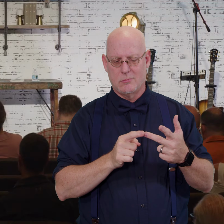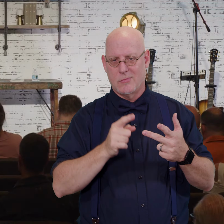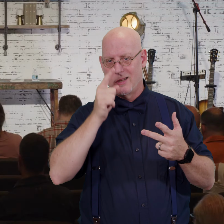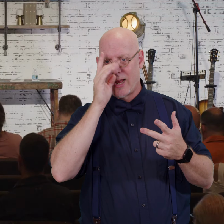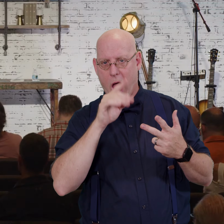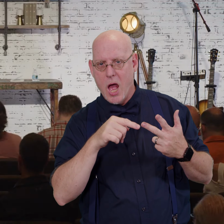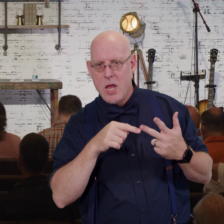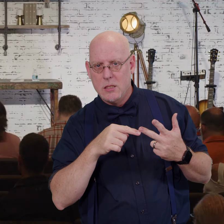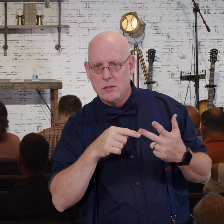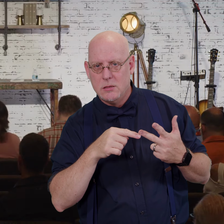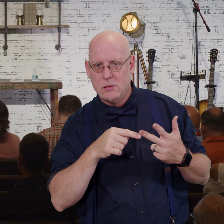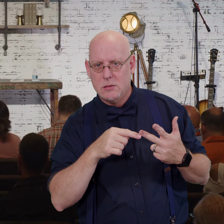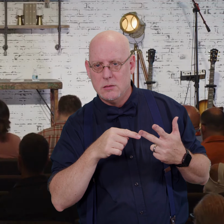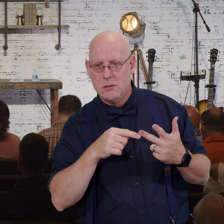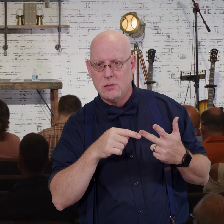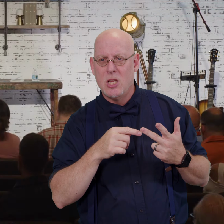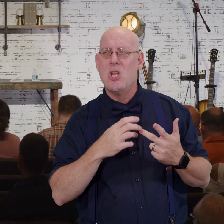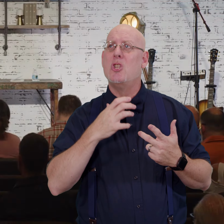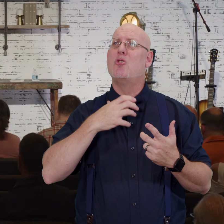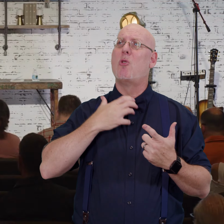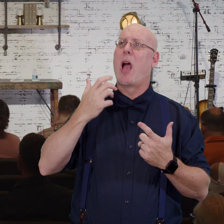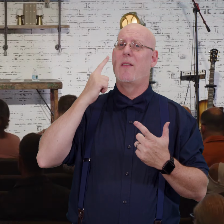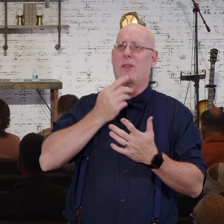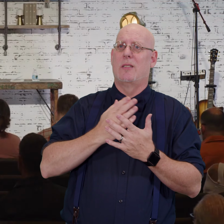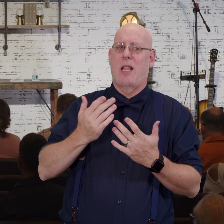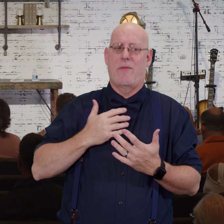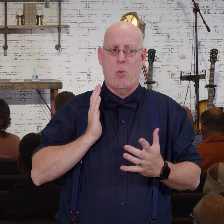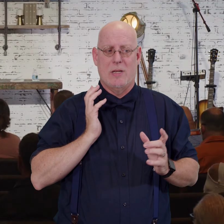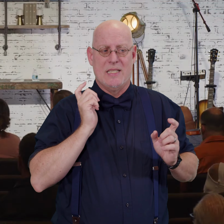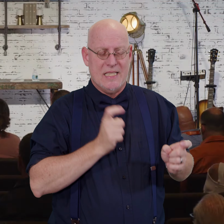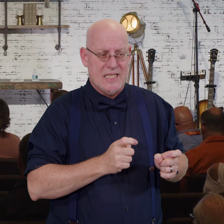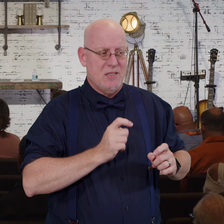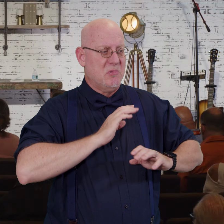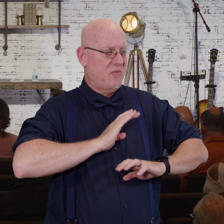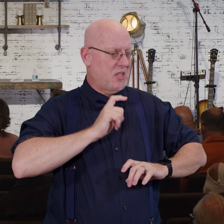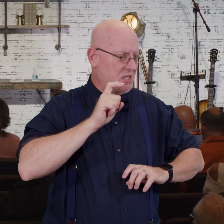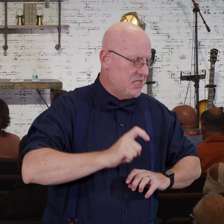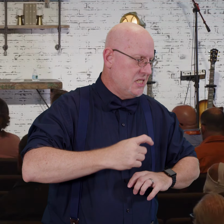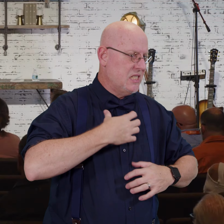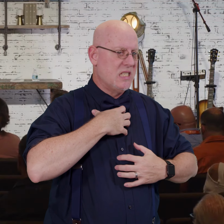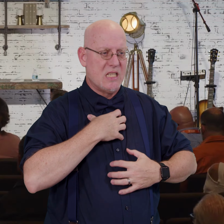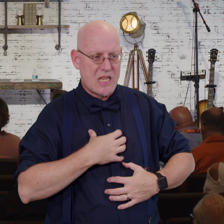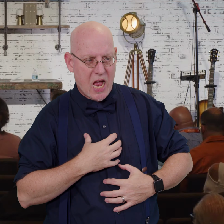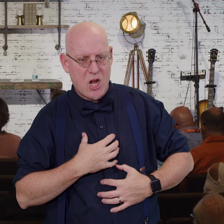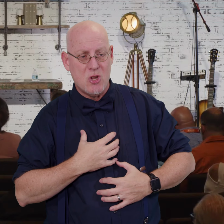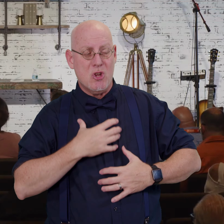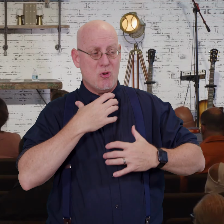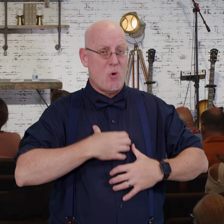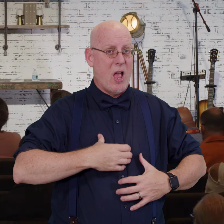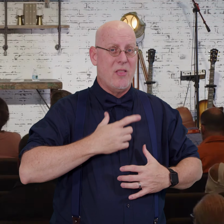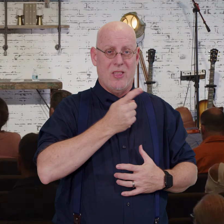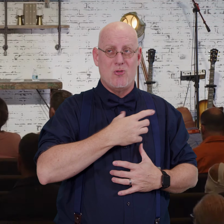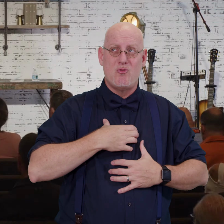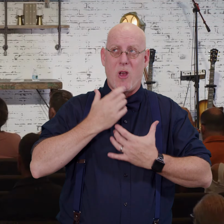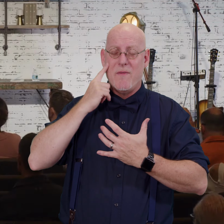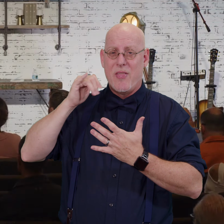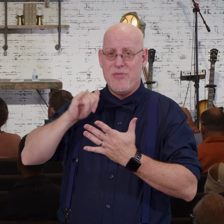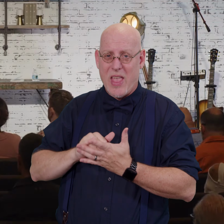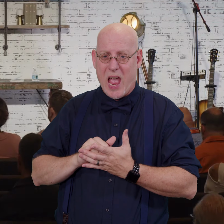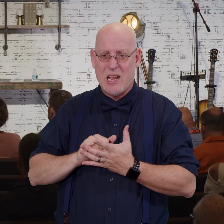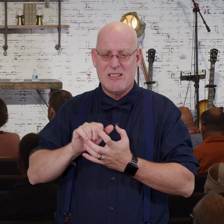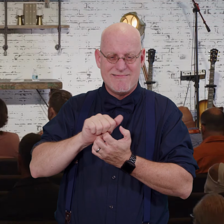God. So they're crying out for the stuff I'll give them, their needs and their desires, and they're crying out for that, and